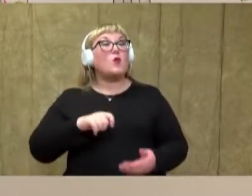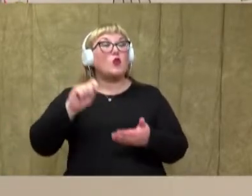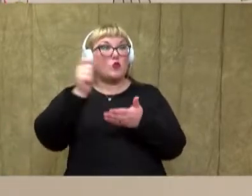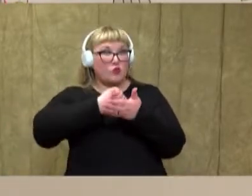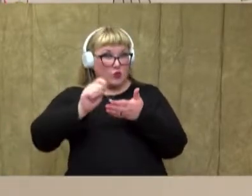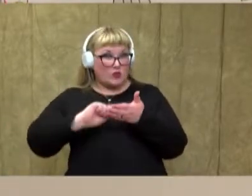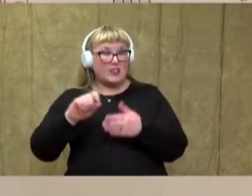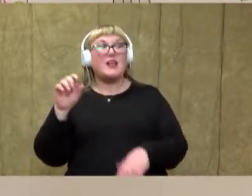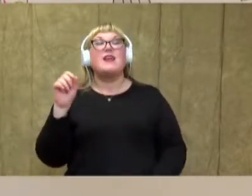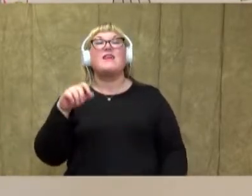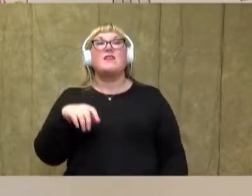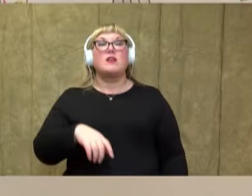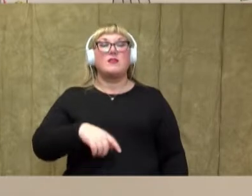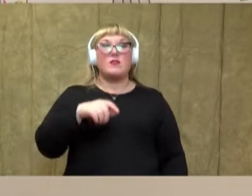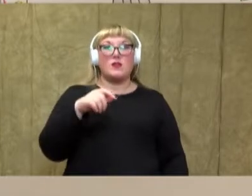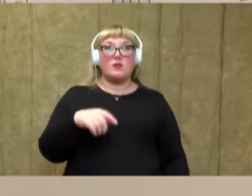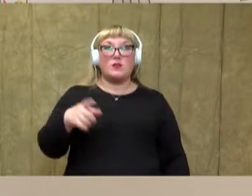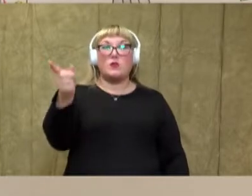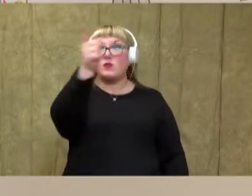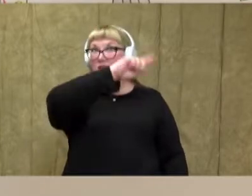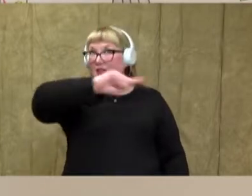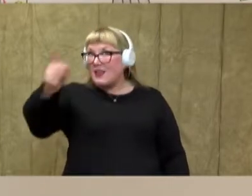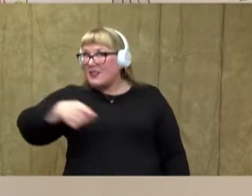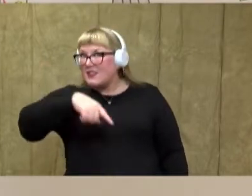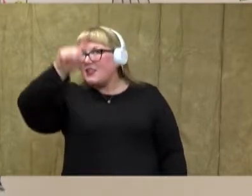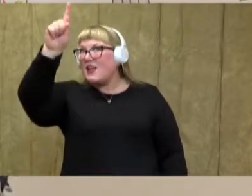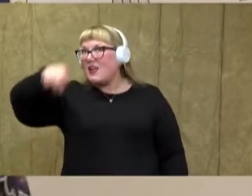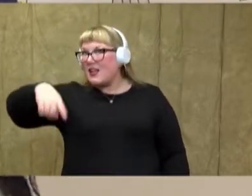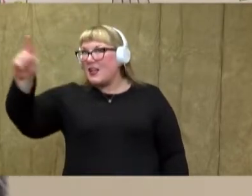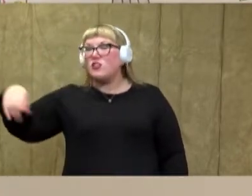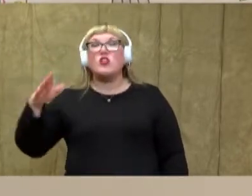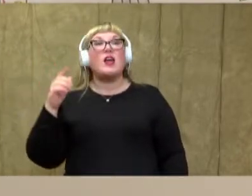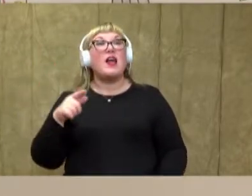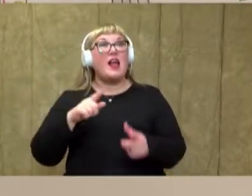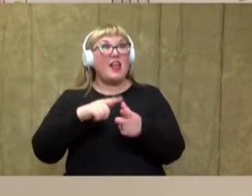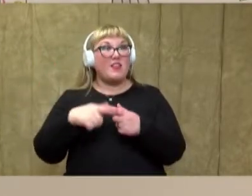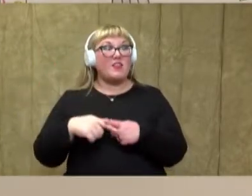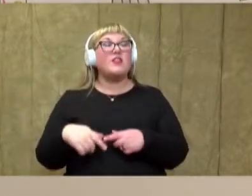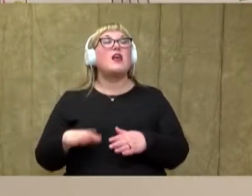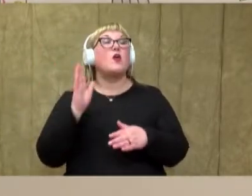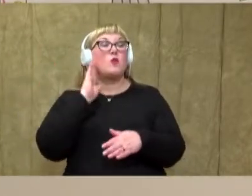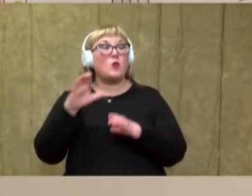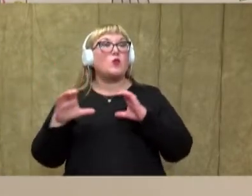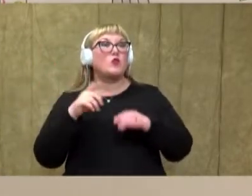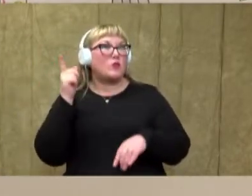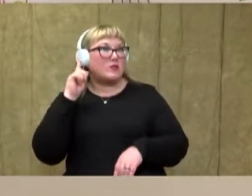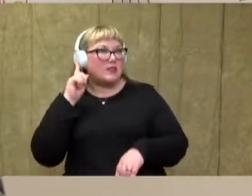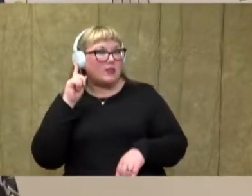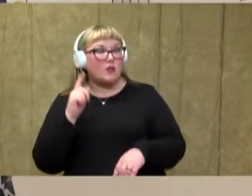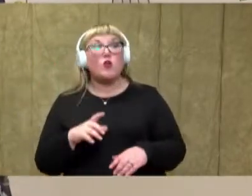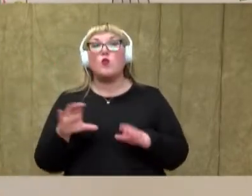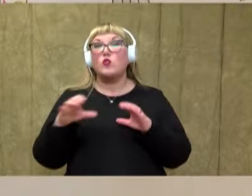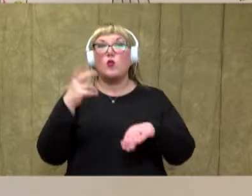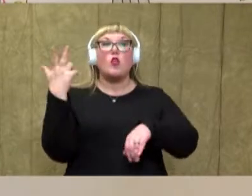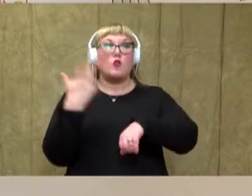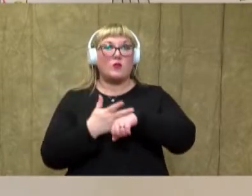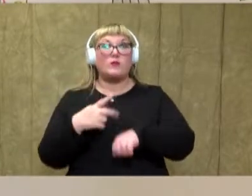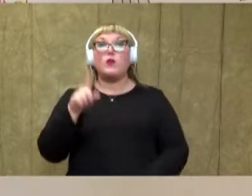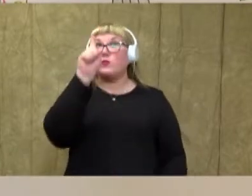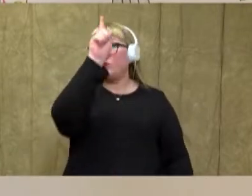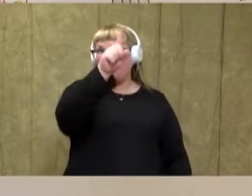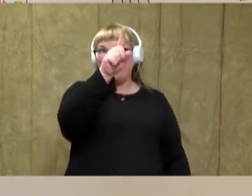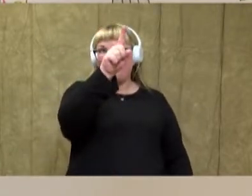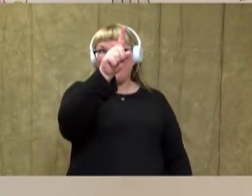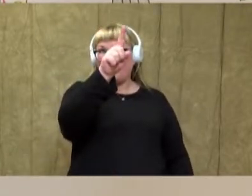the letters SH, then we're going to swipe through and make the sound. We're going to do that three times together. Let's start. Hold up your